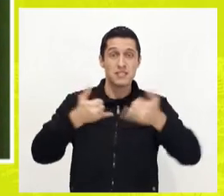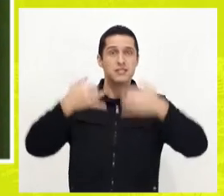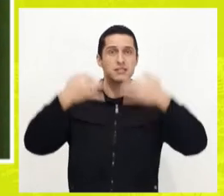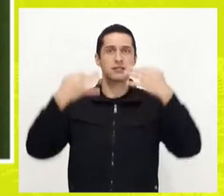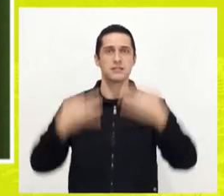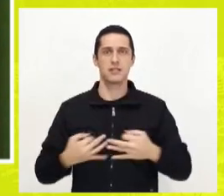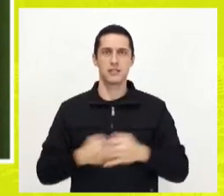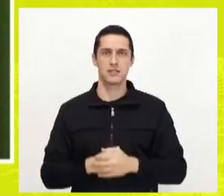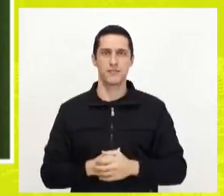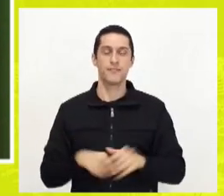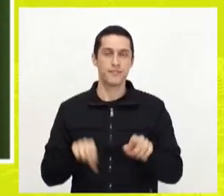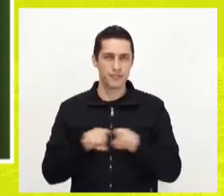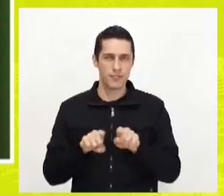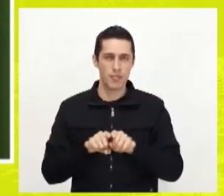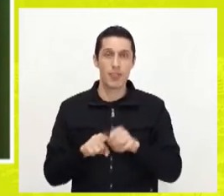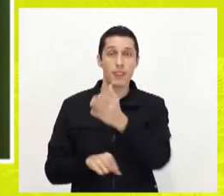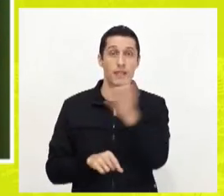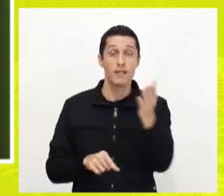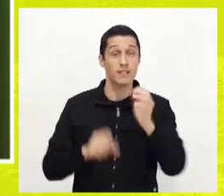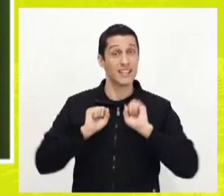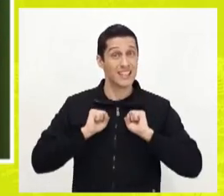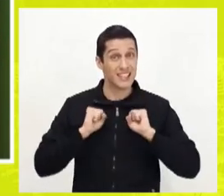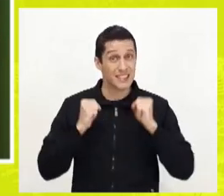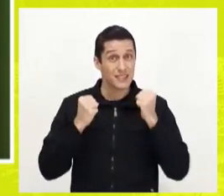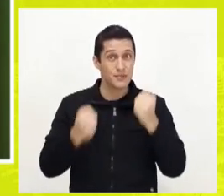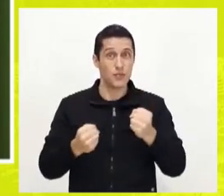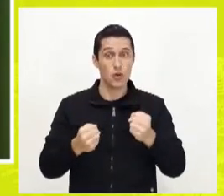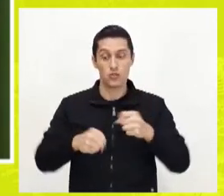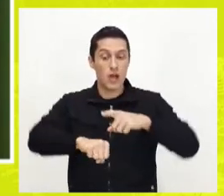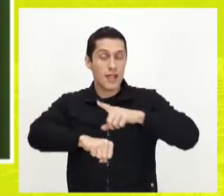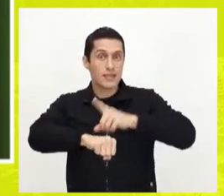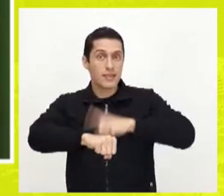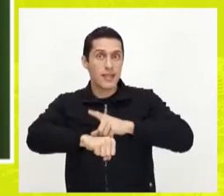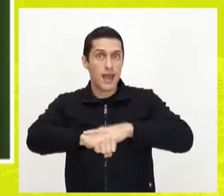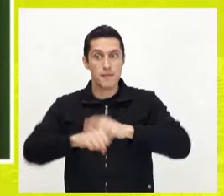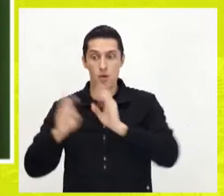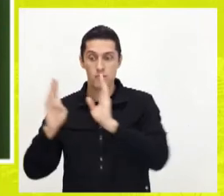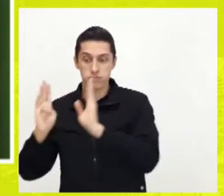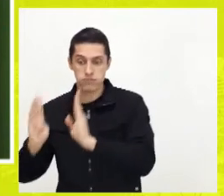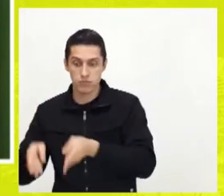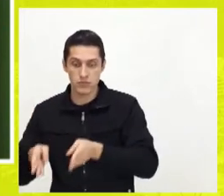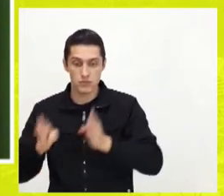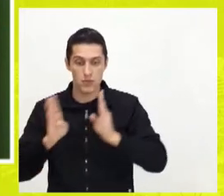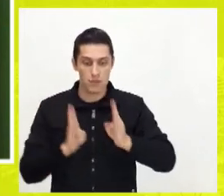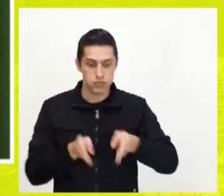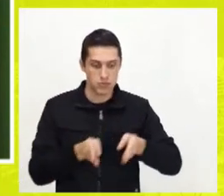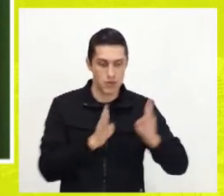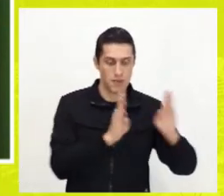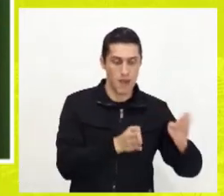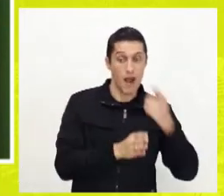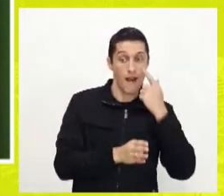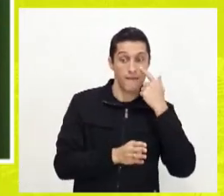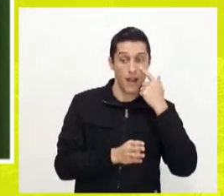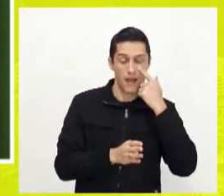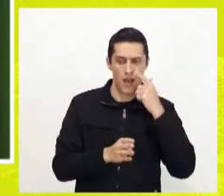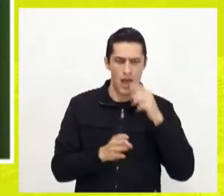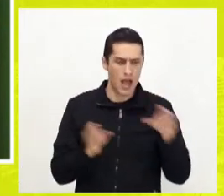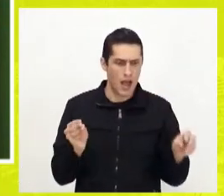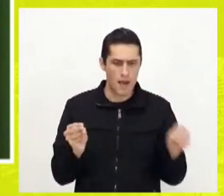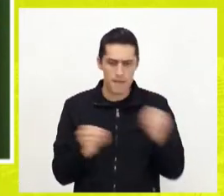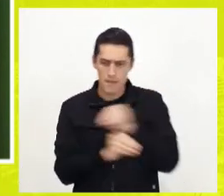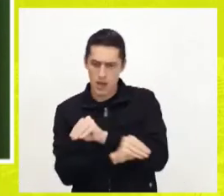is that for you to invest time in defining the best workflows to make the daily